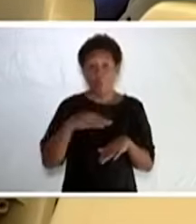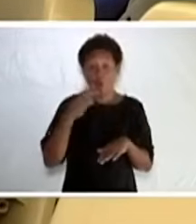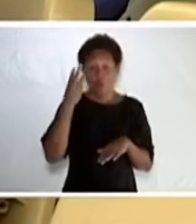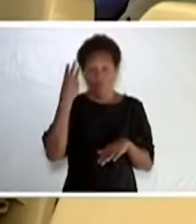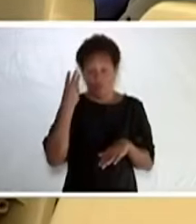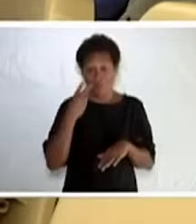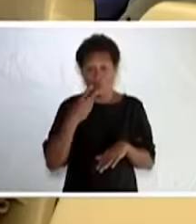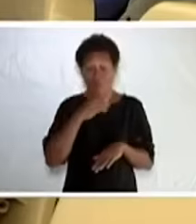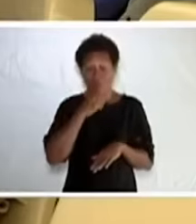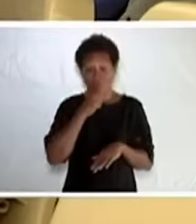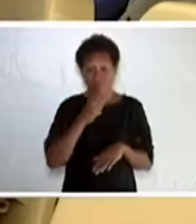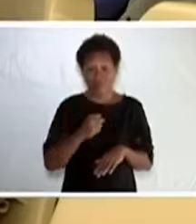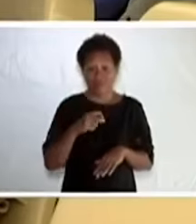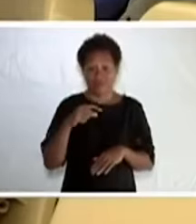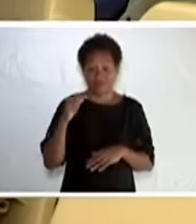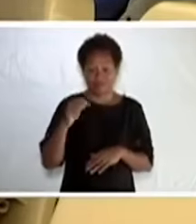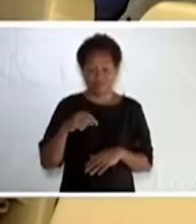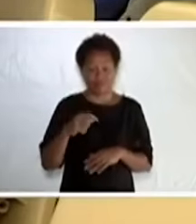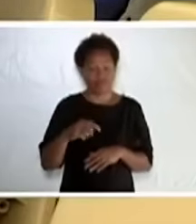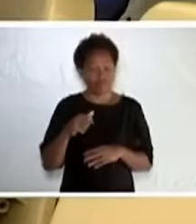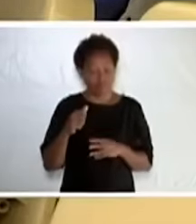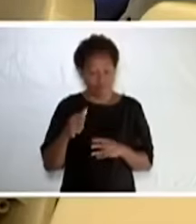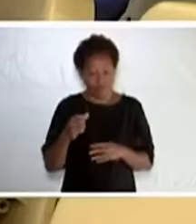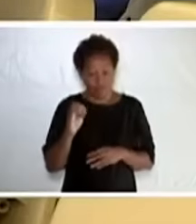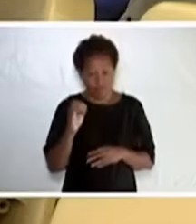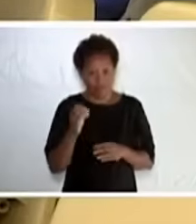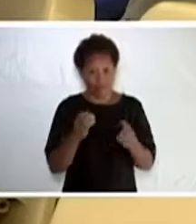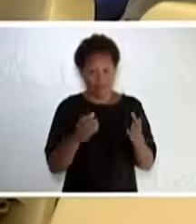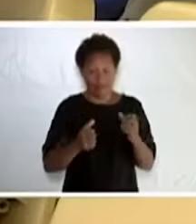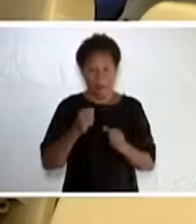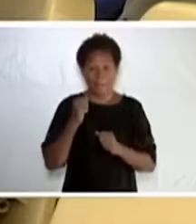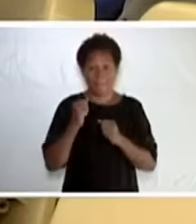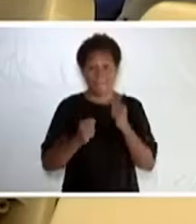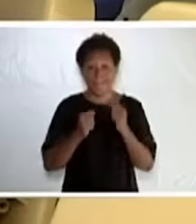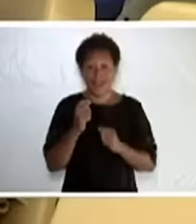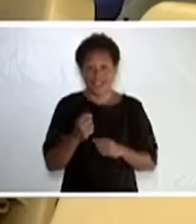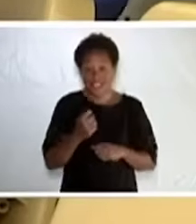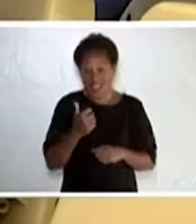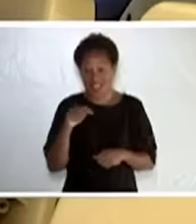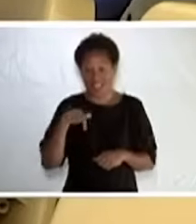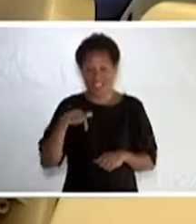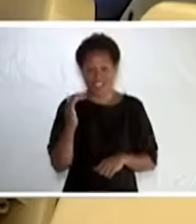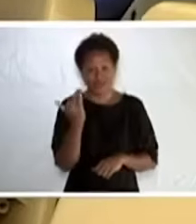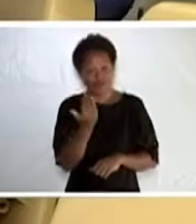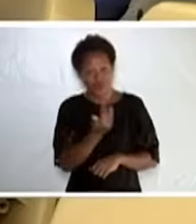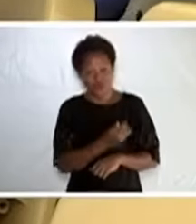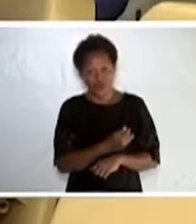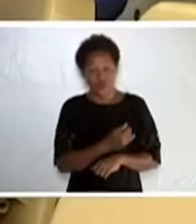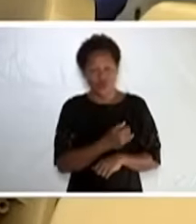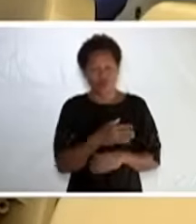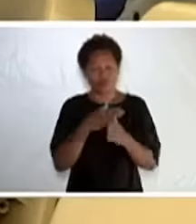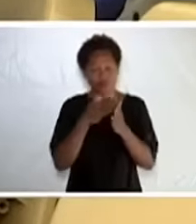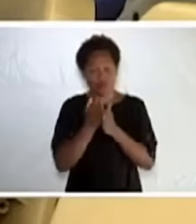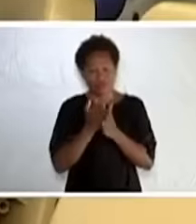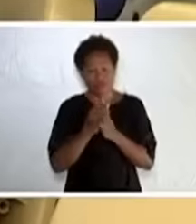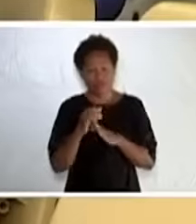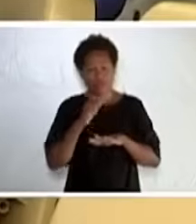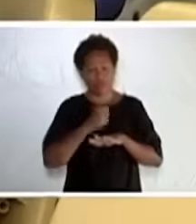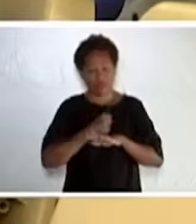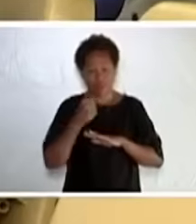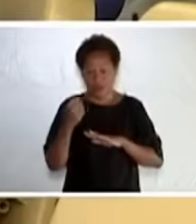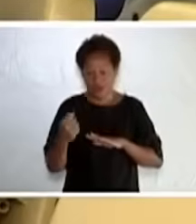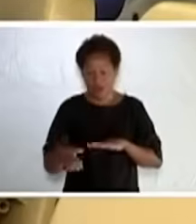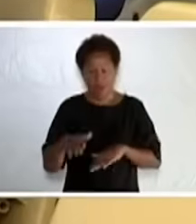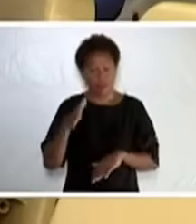lewa, ui rongo e ra soveira, e ratai ambe mai vagamataka, e na mataka ni koira na vakalisa vagamati ni tu, o ira na ngoni